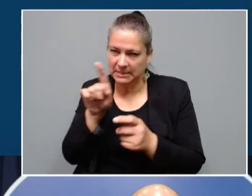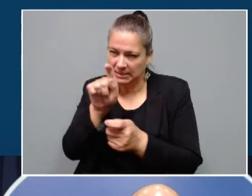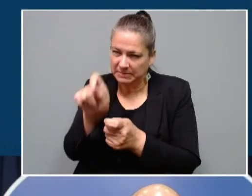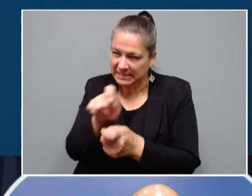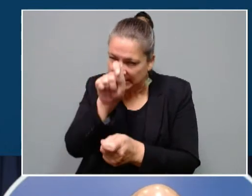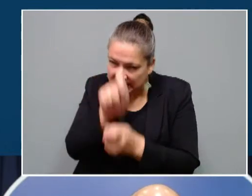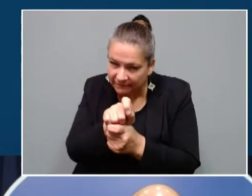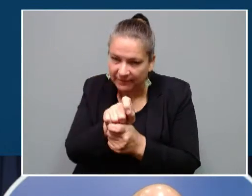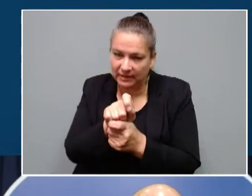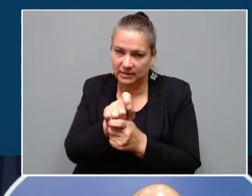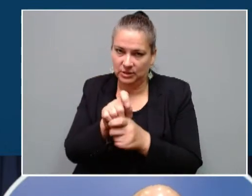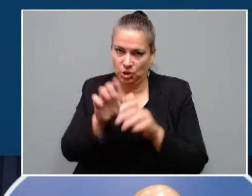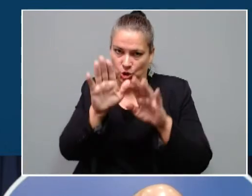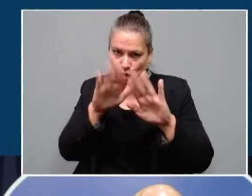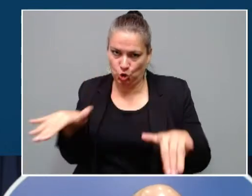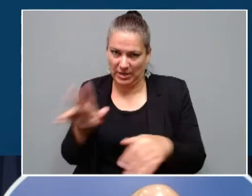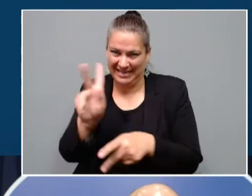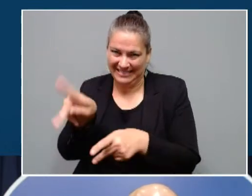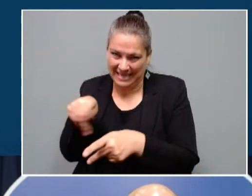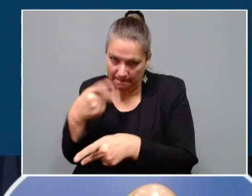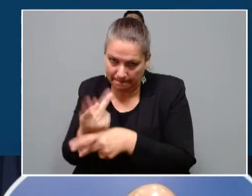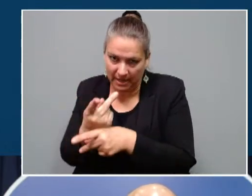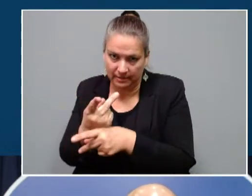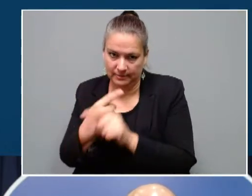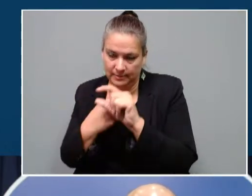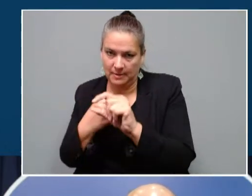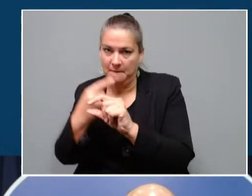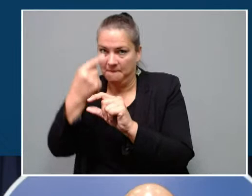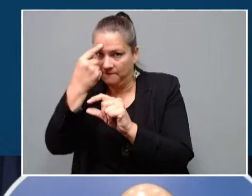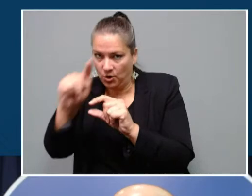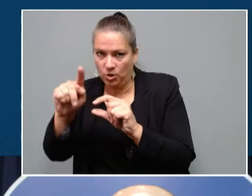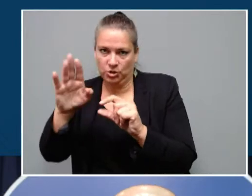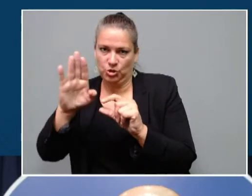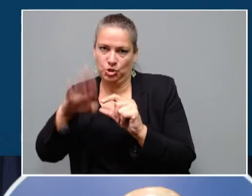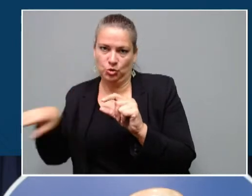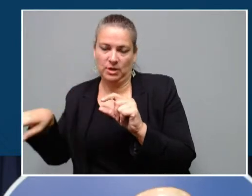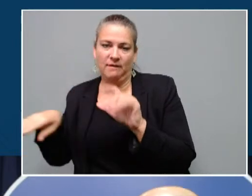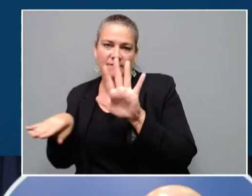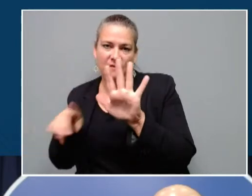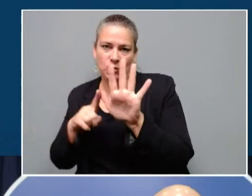concentration bottles specifically for kids 5 to 11 years of age.